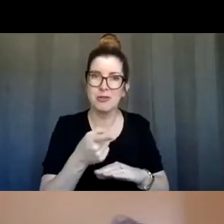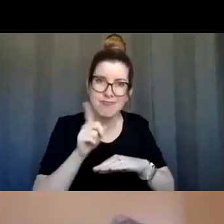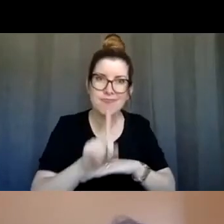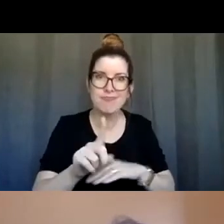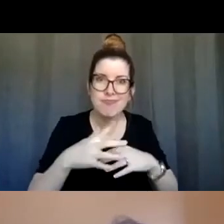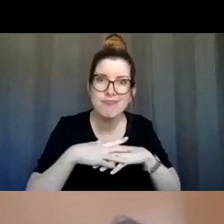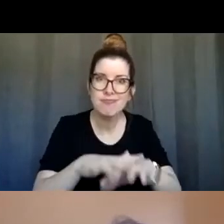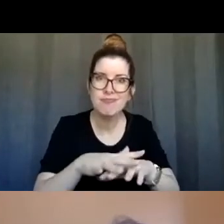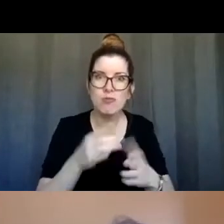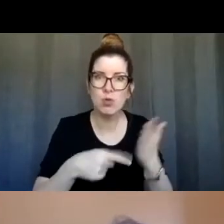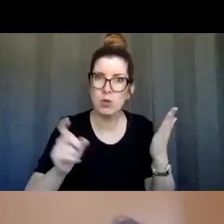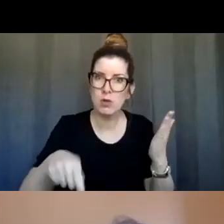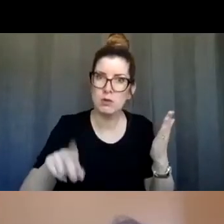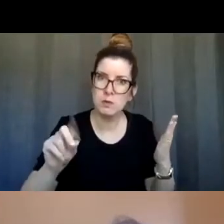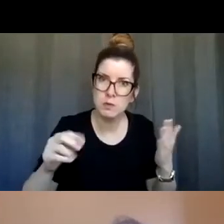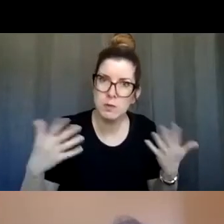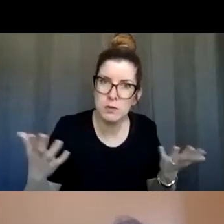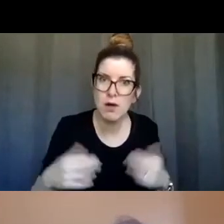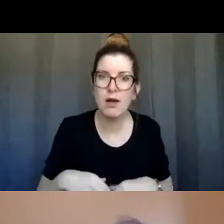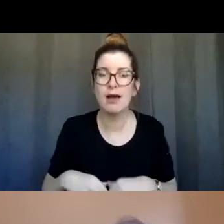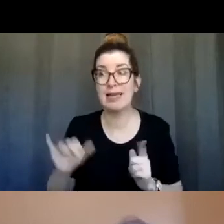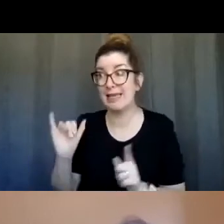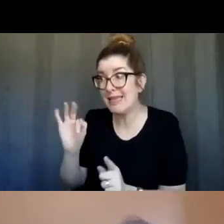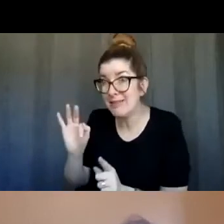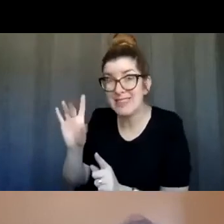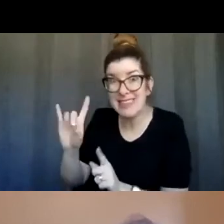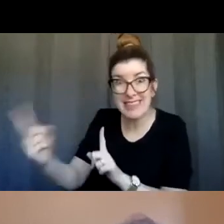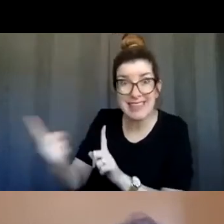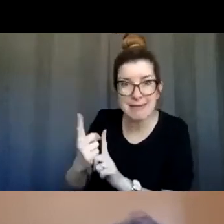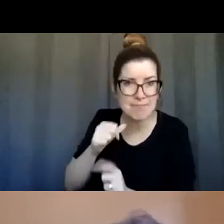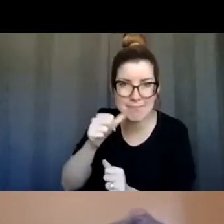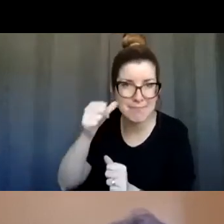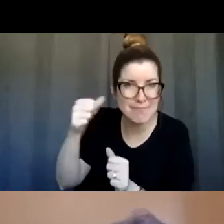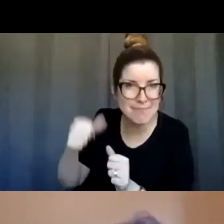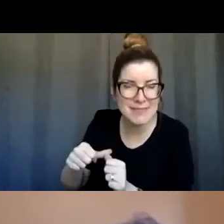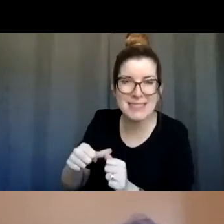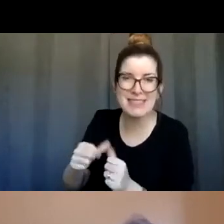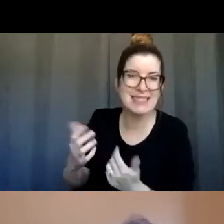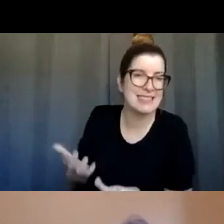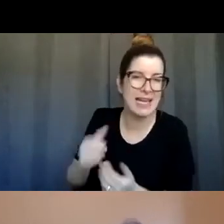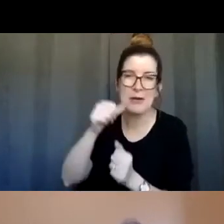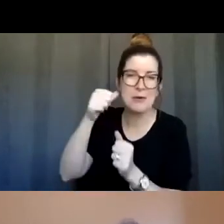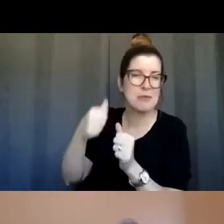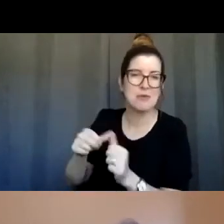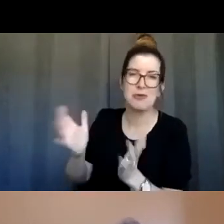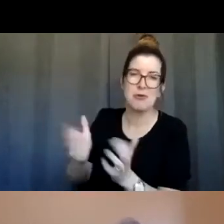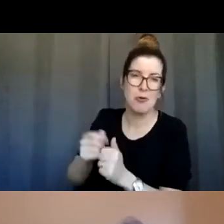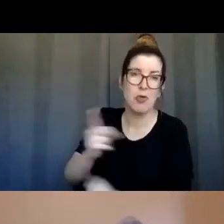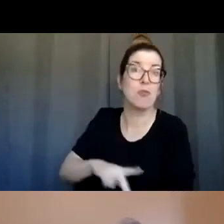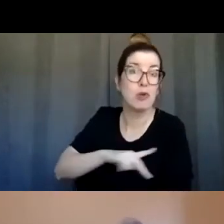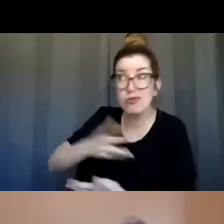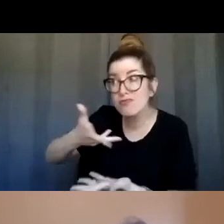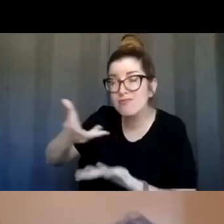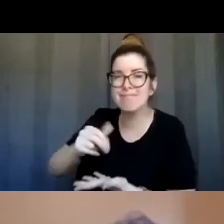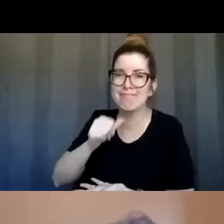you had to do. If so she did, I don't remember that, but I don't remember talking with her on a personal level, you